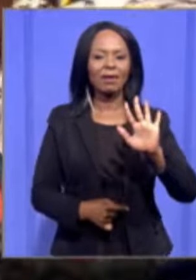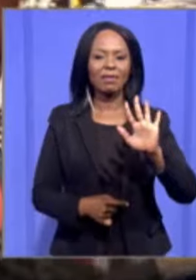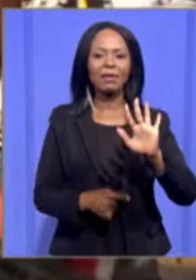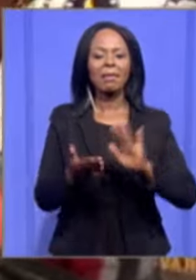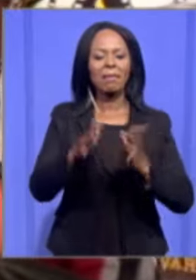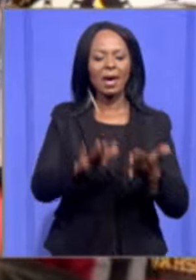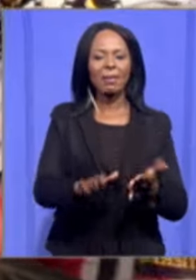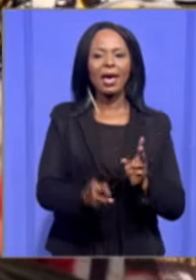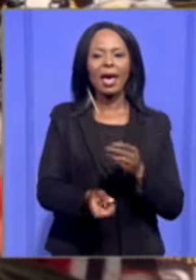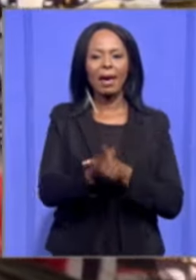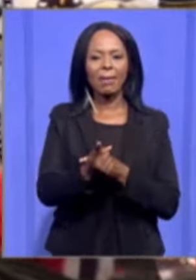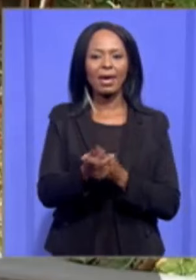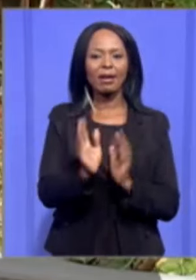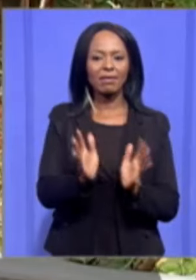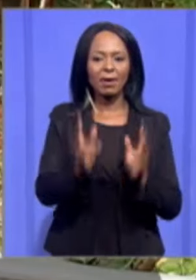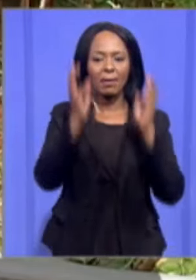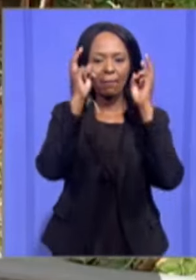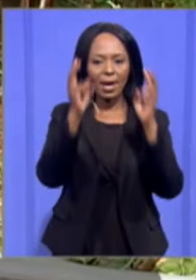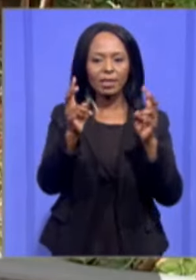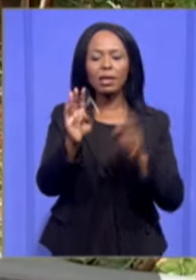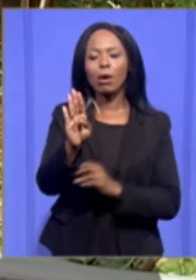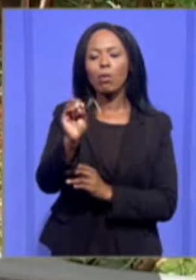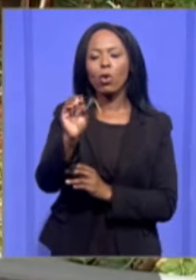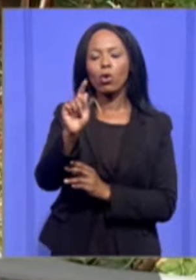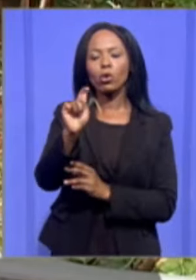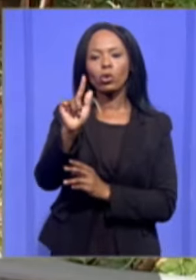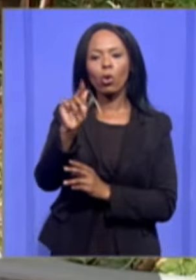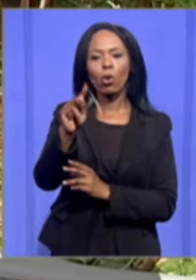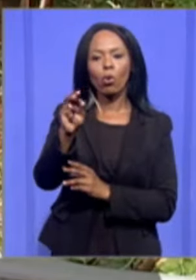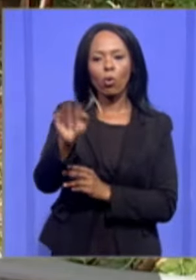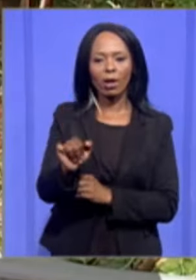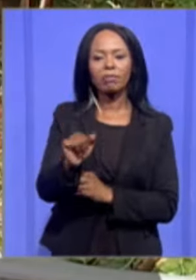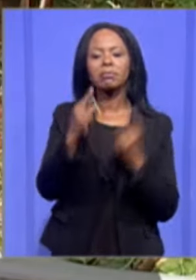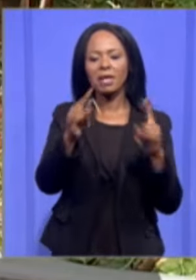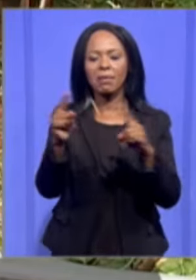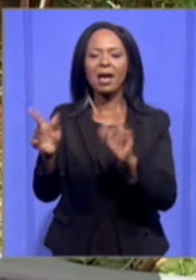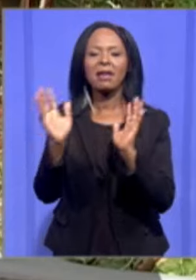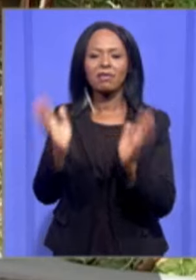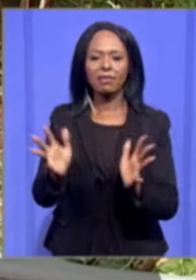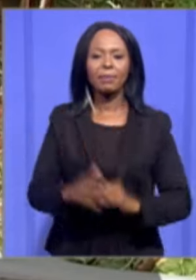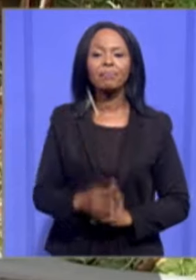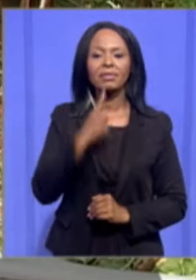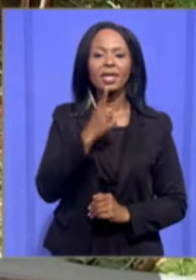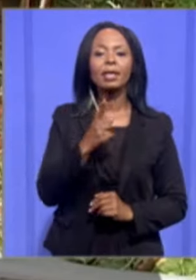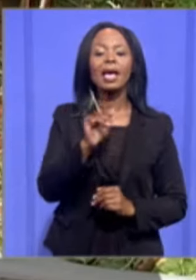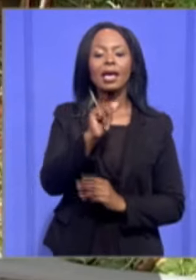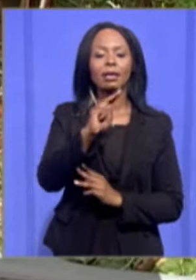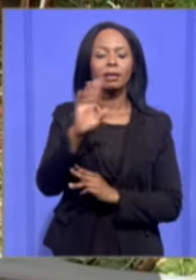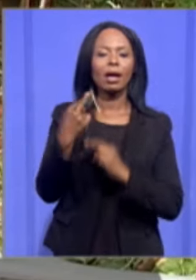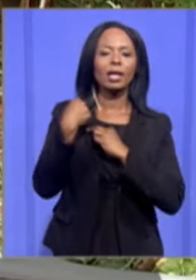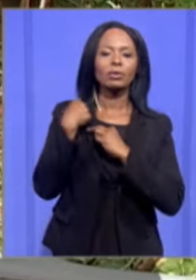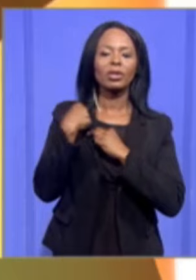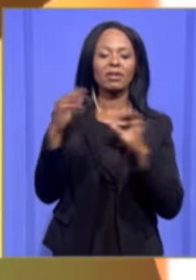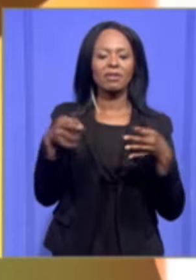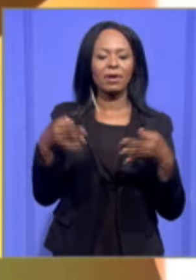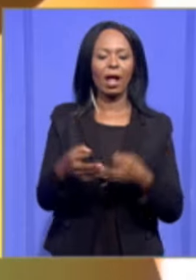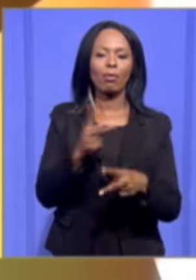Iceland kwa Botlokwa. A re batlile go netefatsa gore baswi ba neelwa tirelo phitlho e e seriti. We